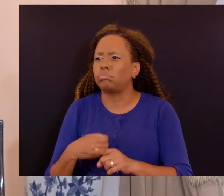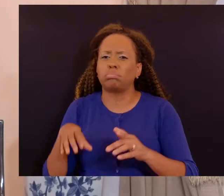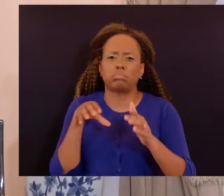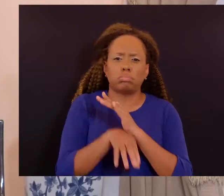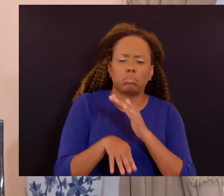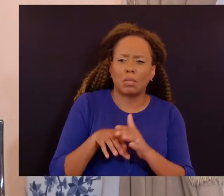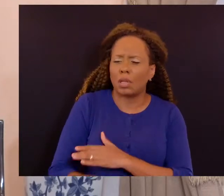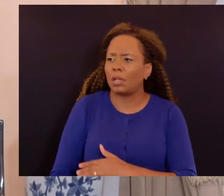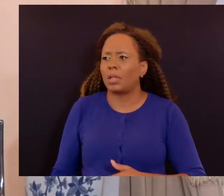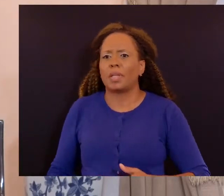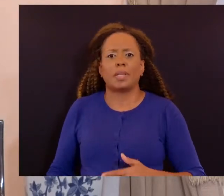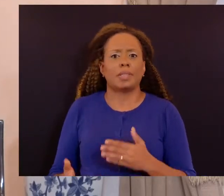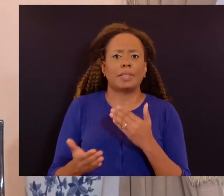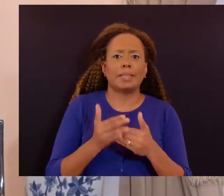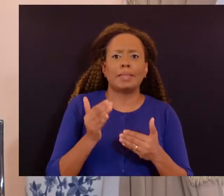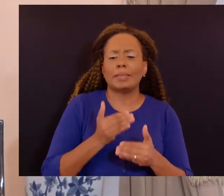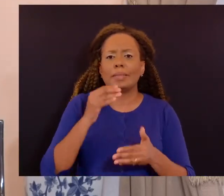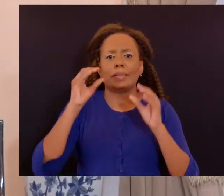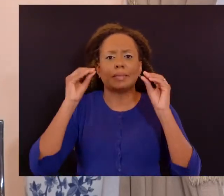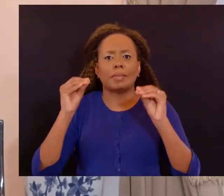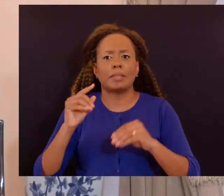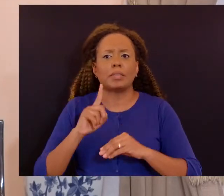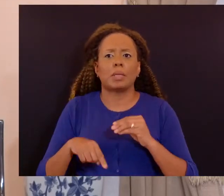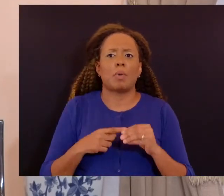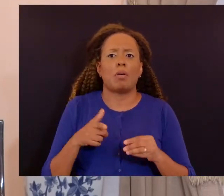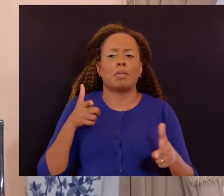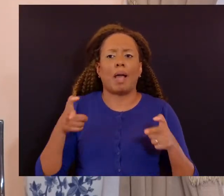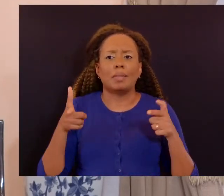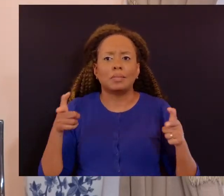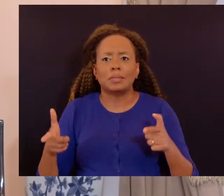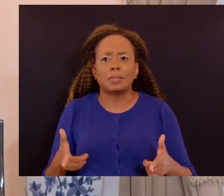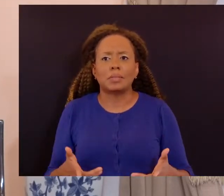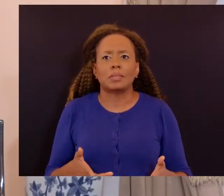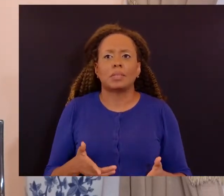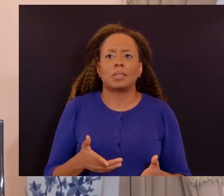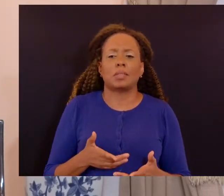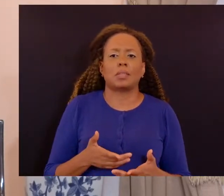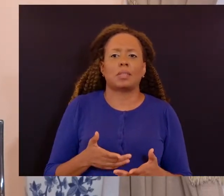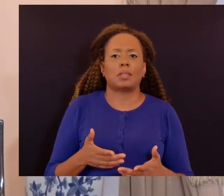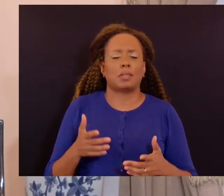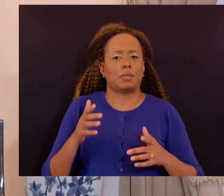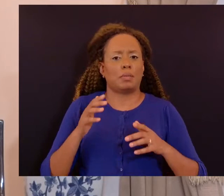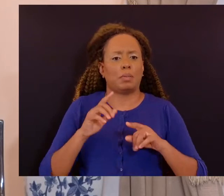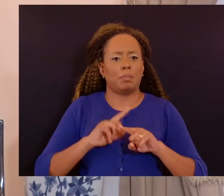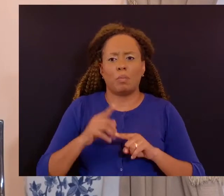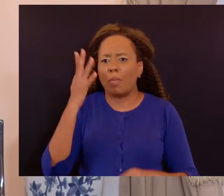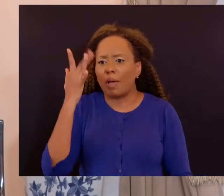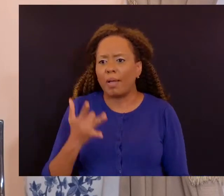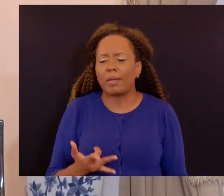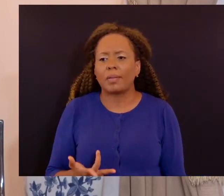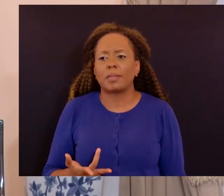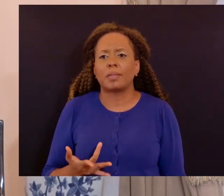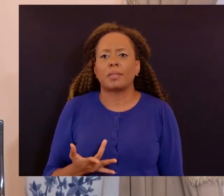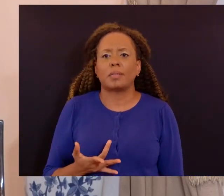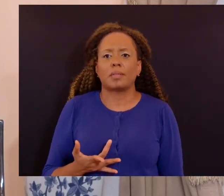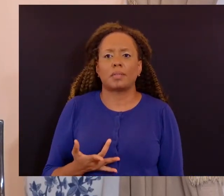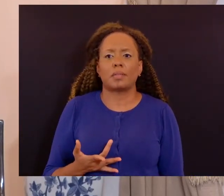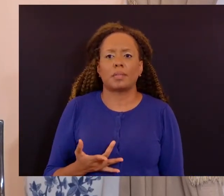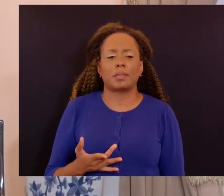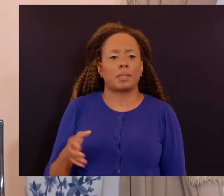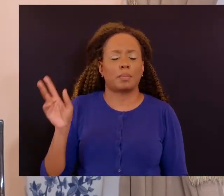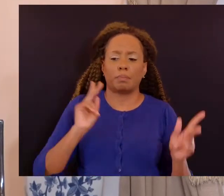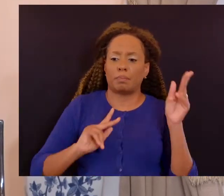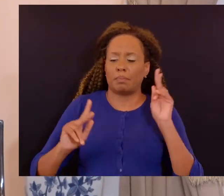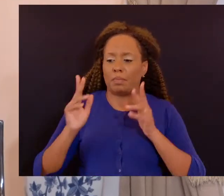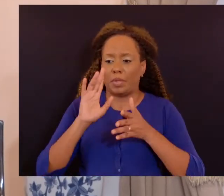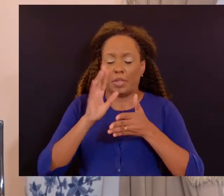students about guns on the streets and for them to be able to call out the names of every single gun. Why? Because it's being done in a visual way, a